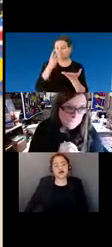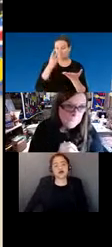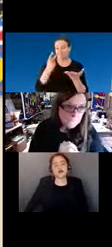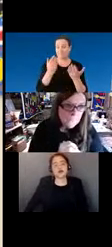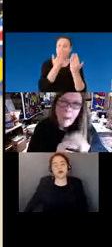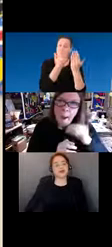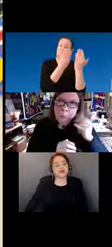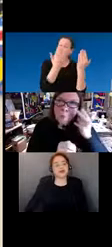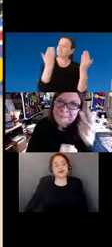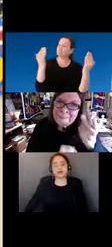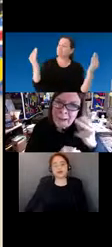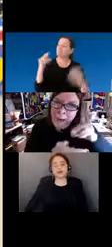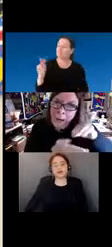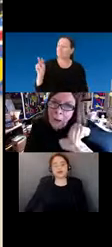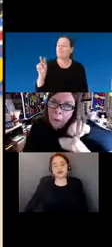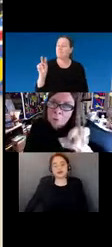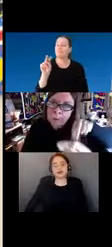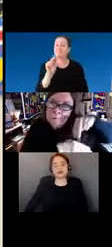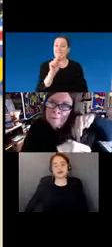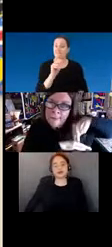highlights all of the work of the students.